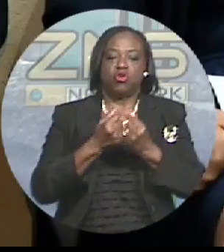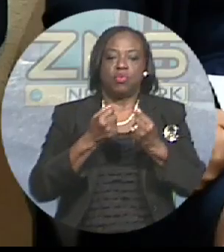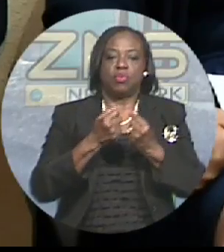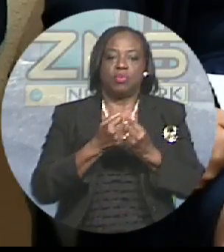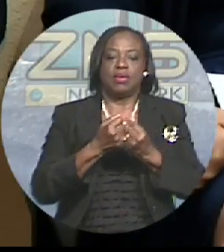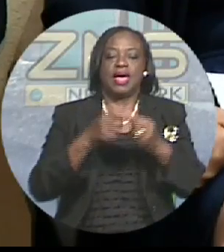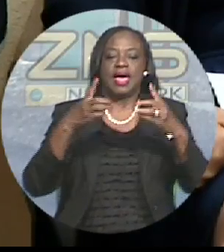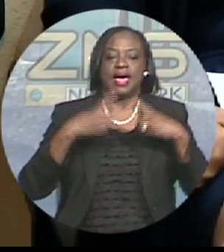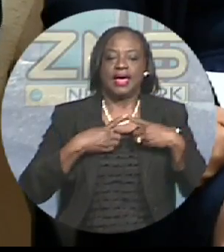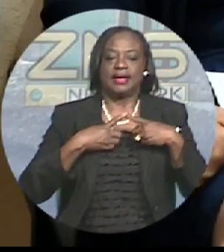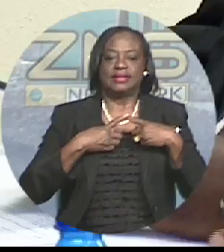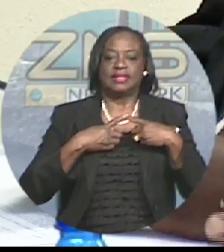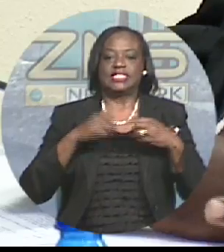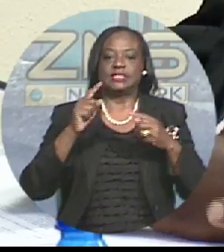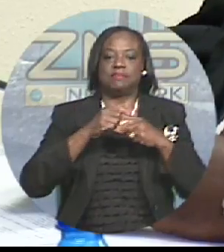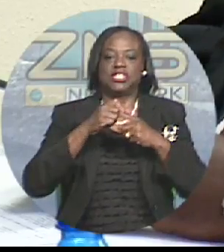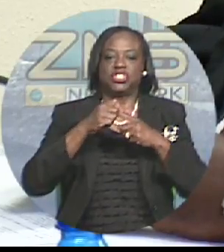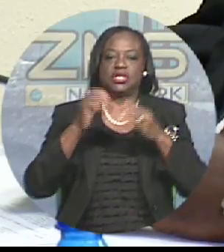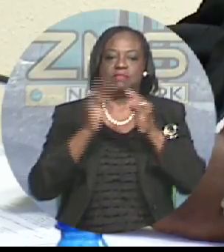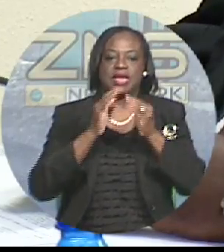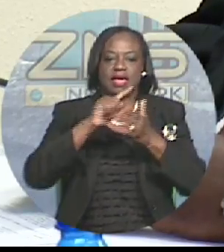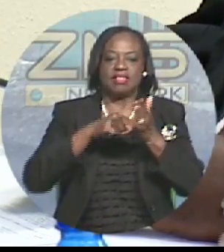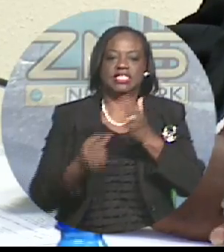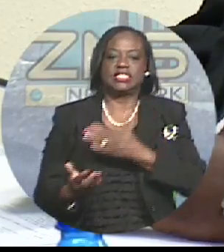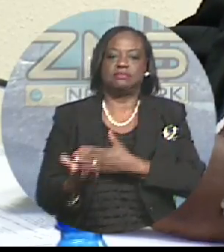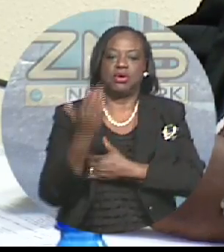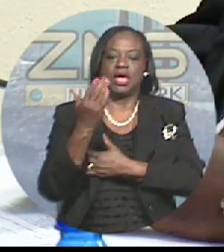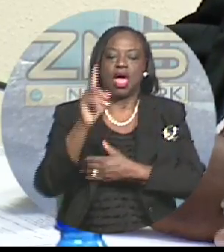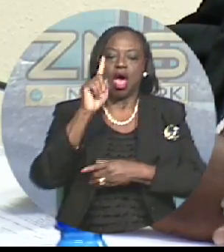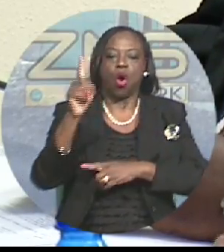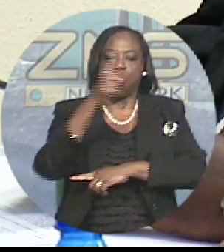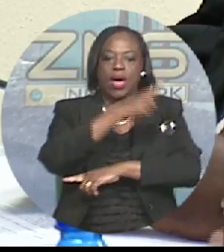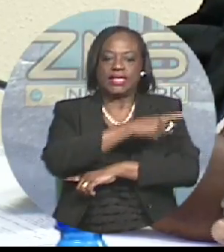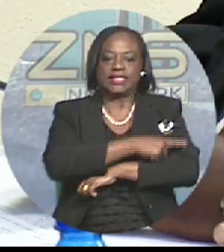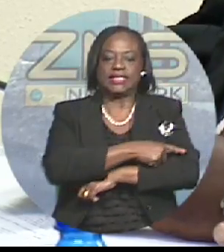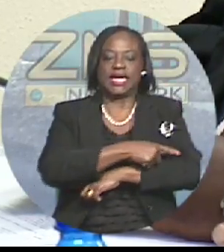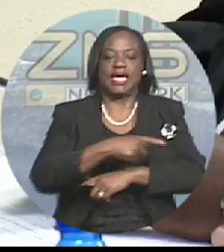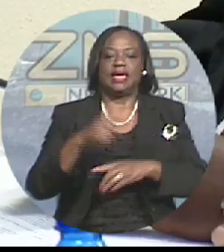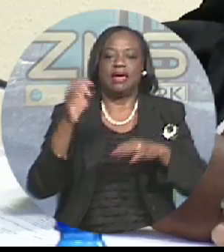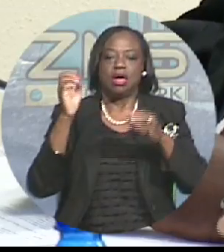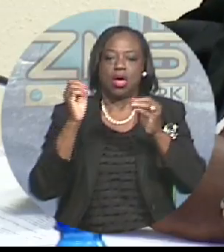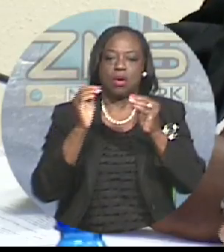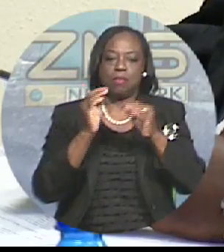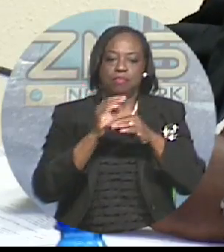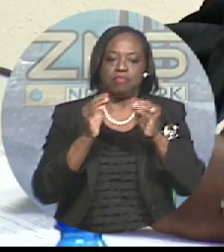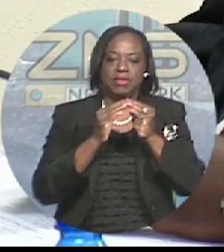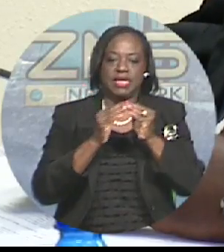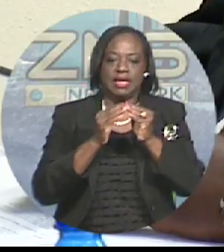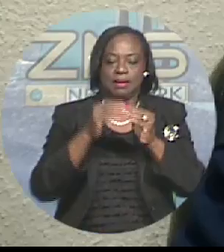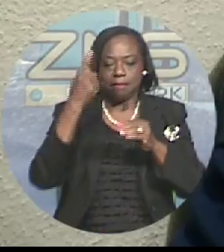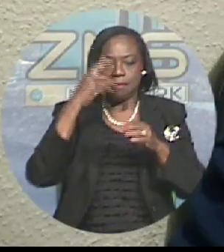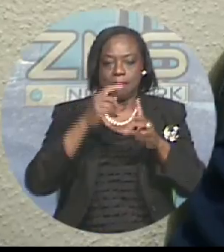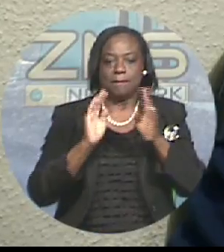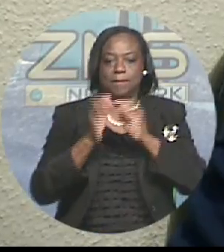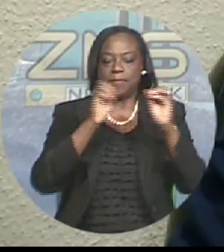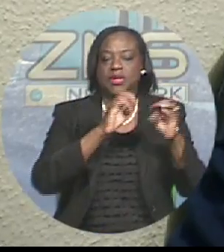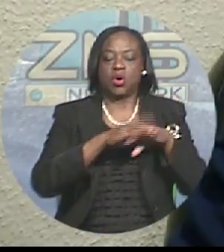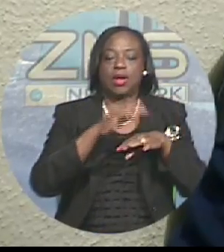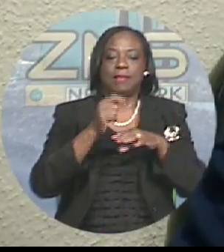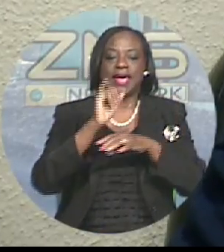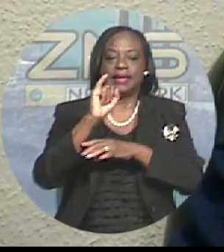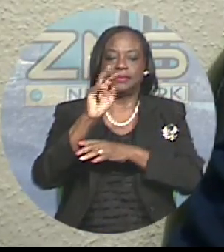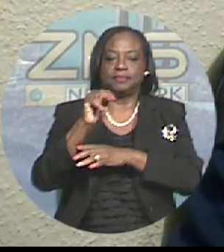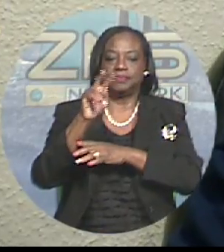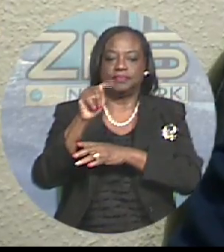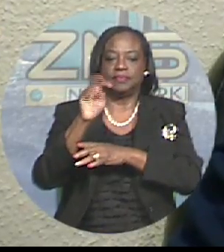Our Charles Fisher was there. The one-day conference put on by Interpol is about providing fair play across the board. Daniela